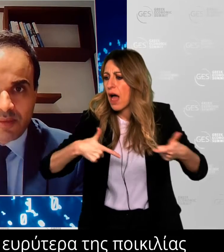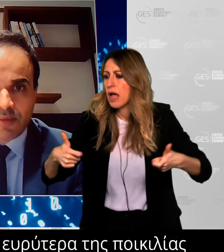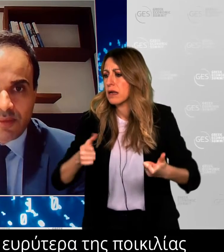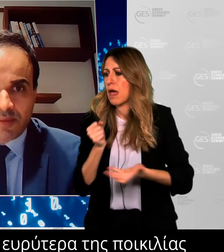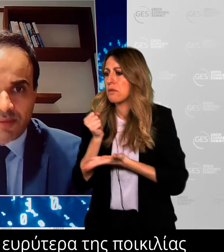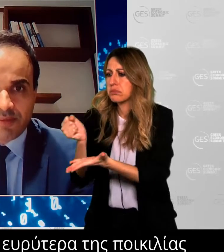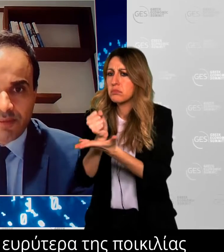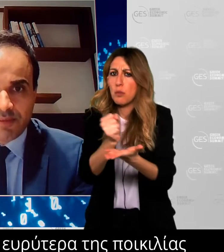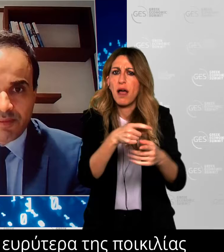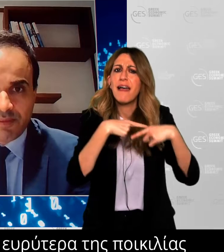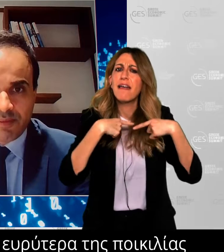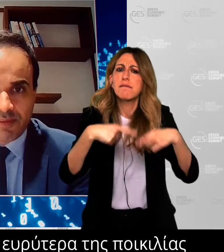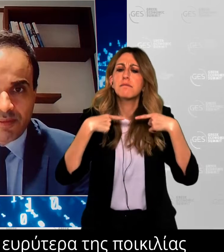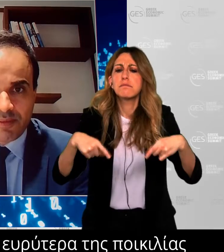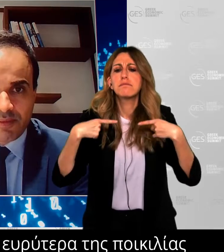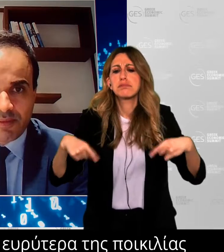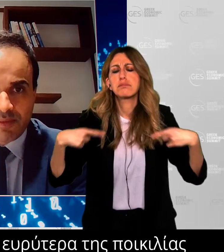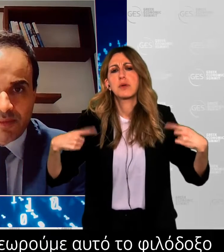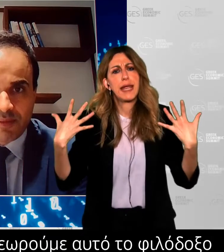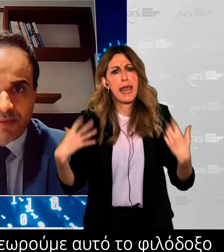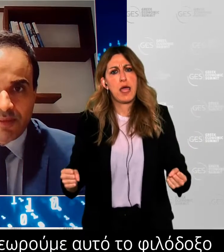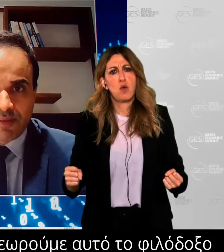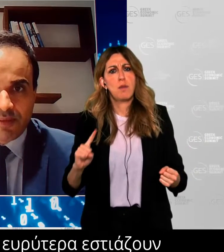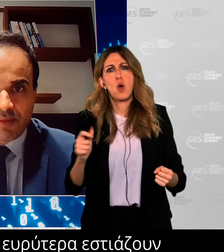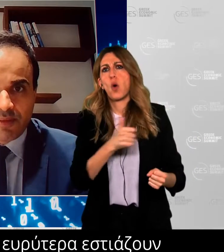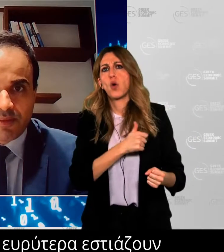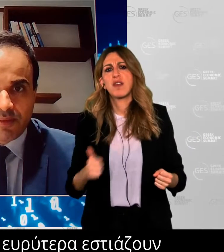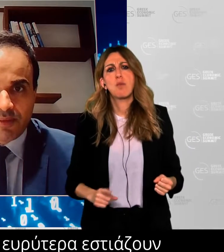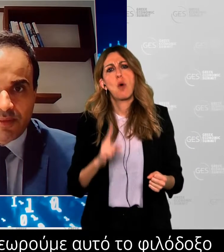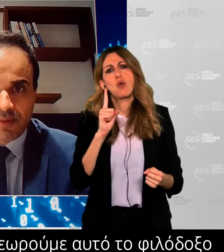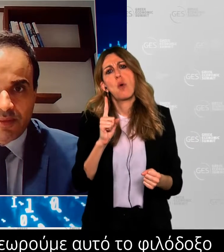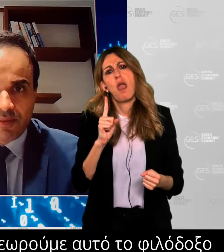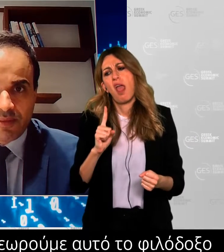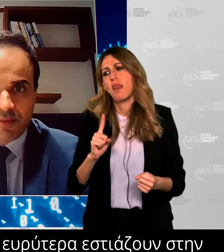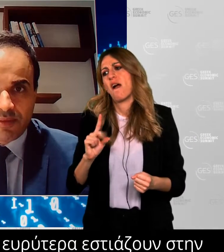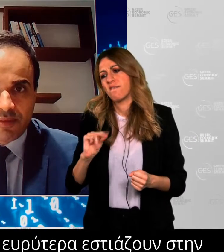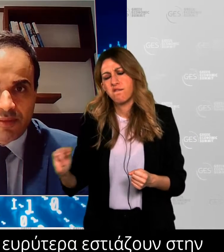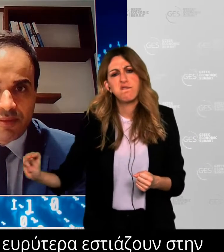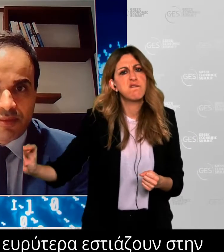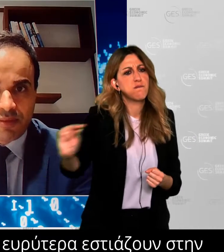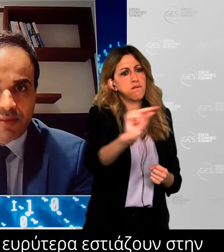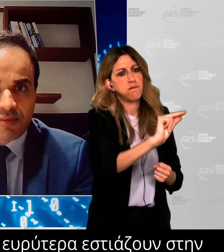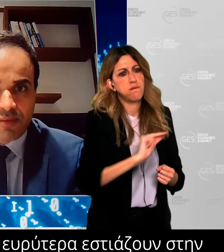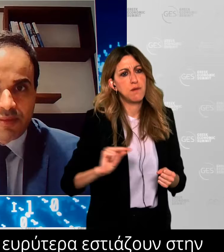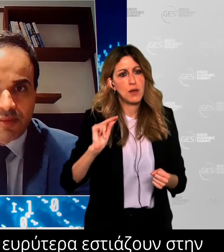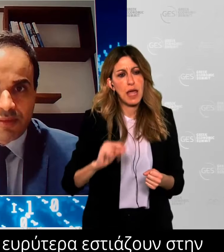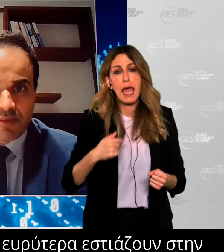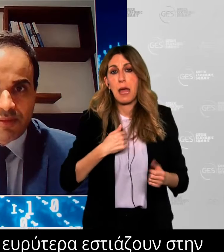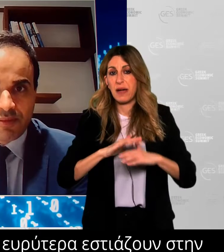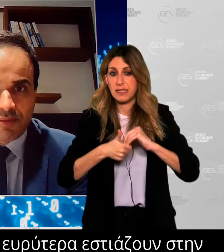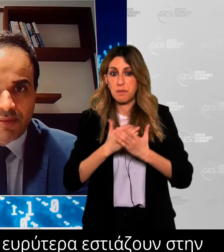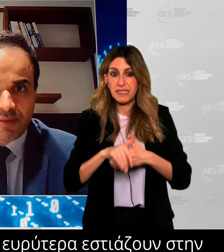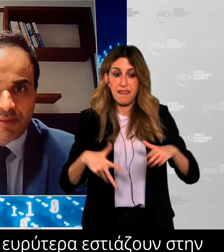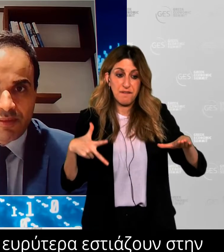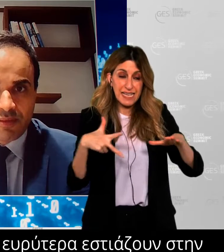elsewhere within the space on facilitated emissions from capital markets activities. And then to keep using things like Task Force on Climate-related Financial